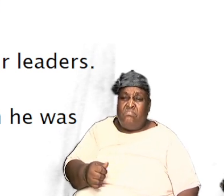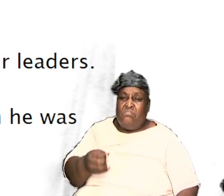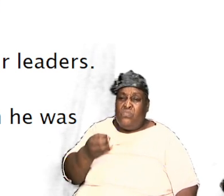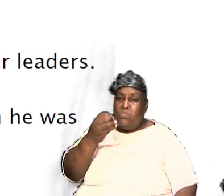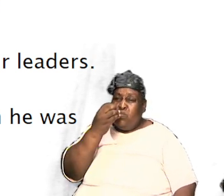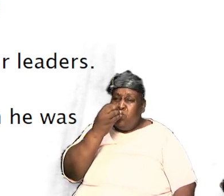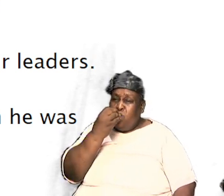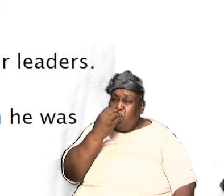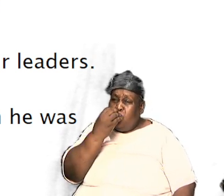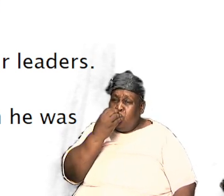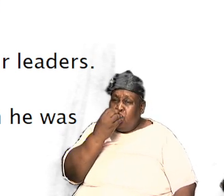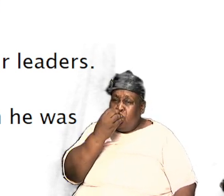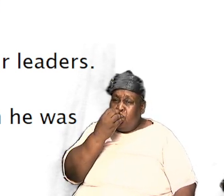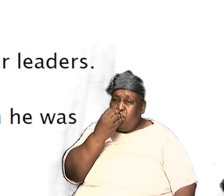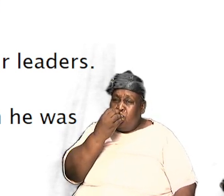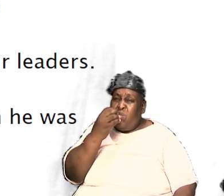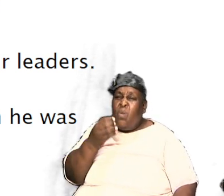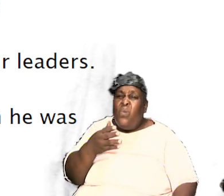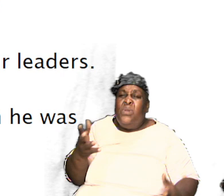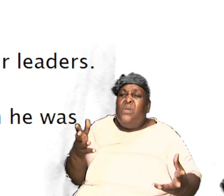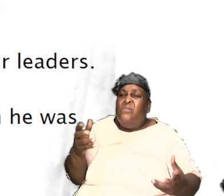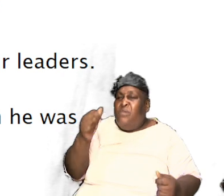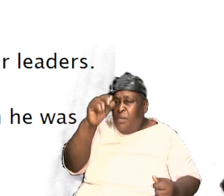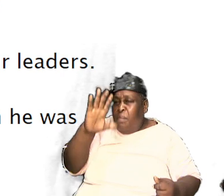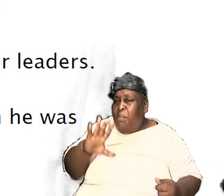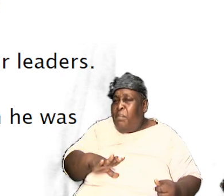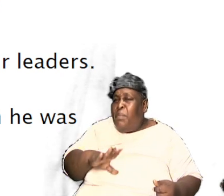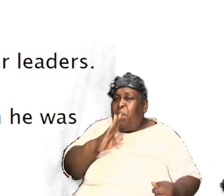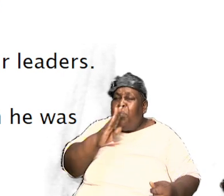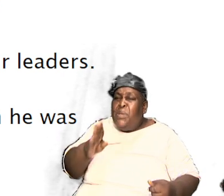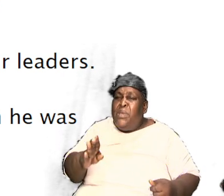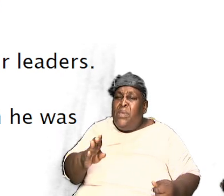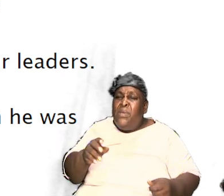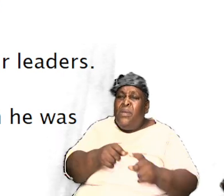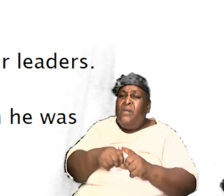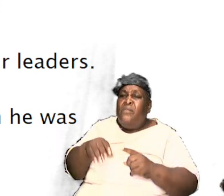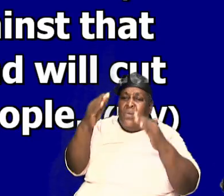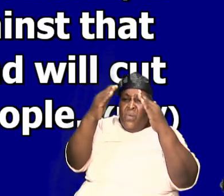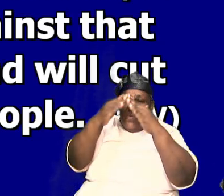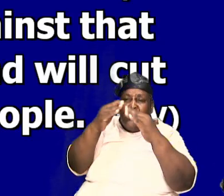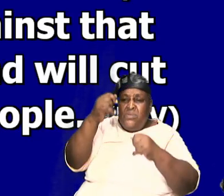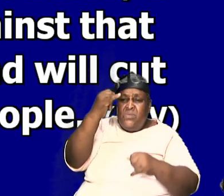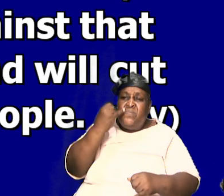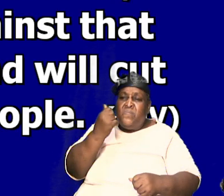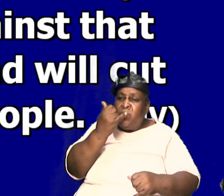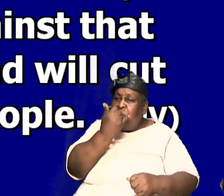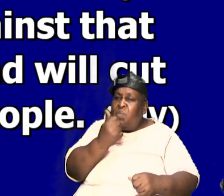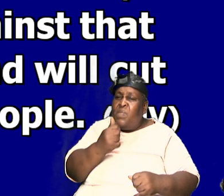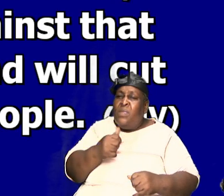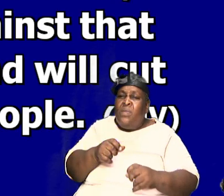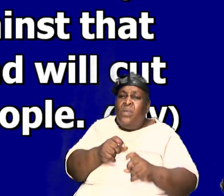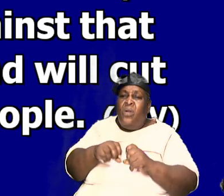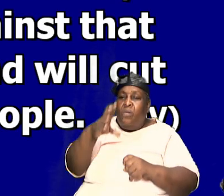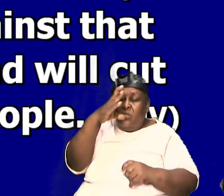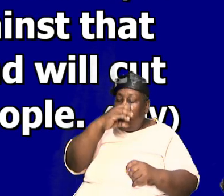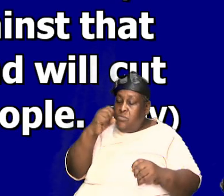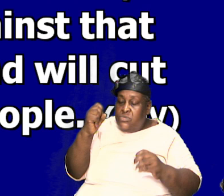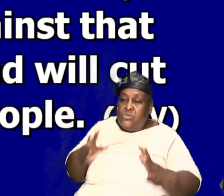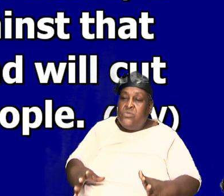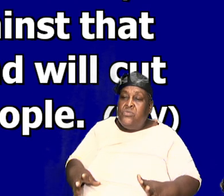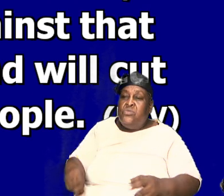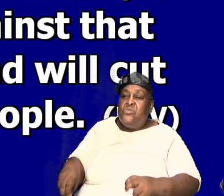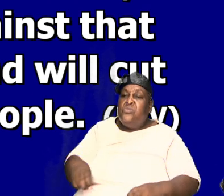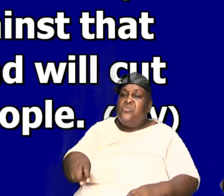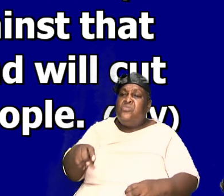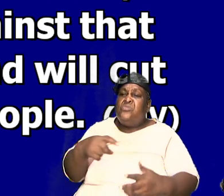eat. So, in 10 to 12, and whatever man there be of the house of Israel, or of the strangers that